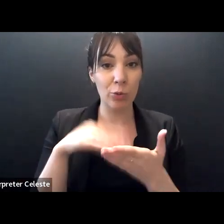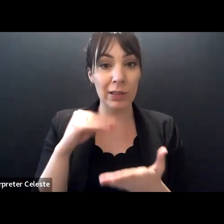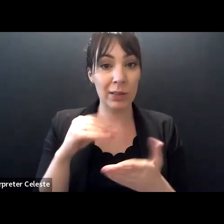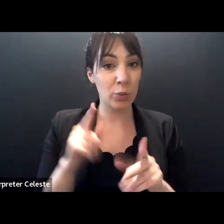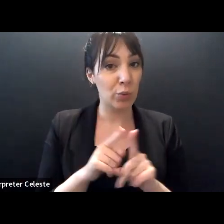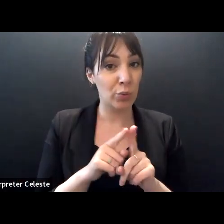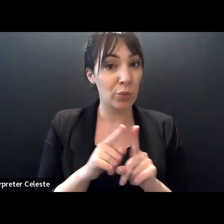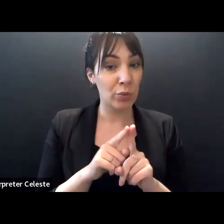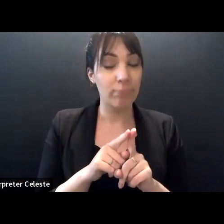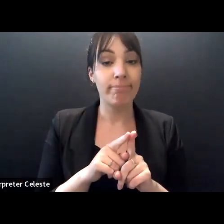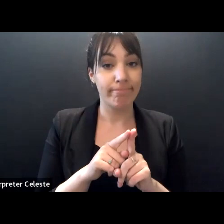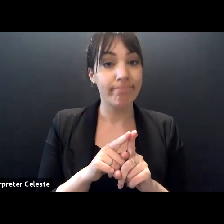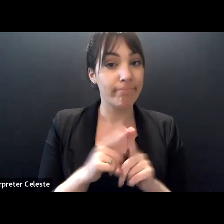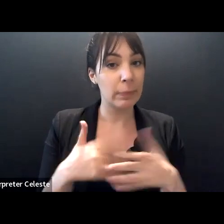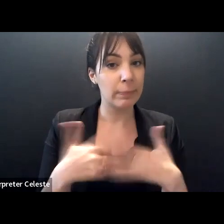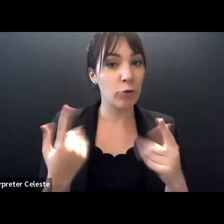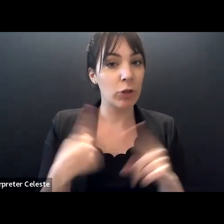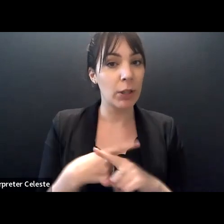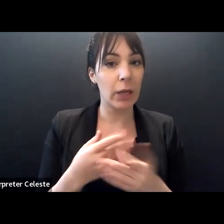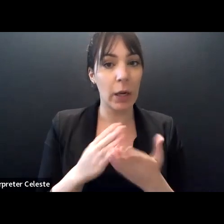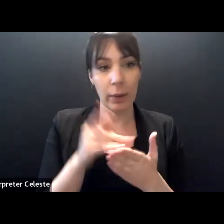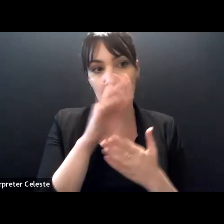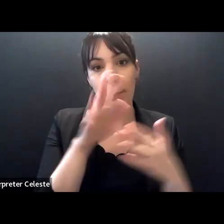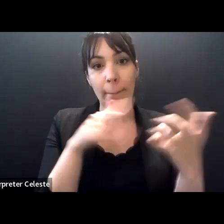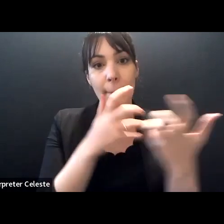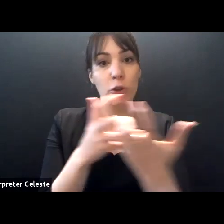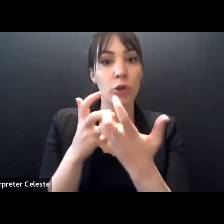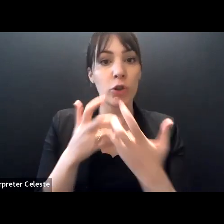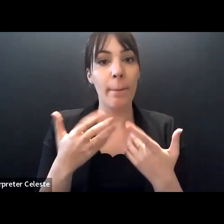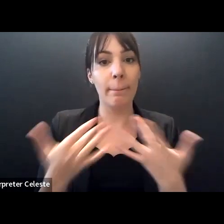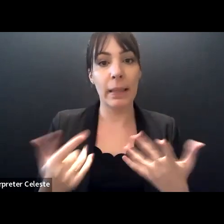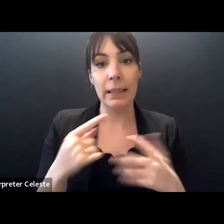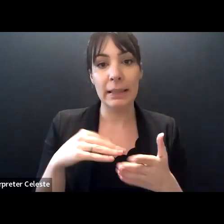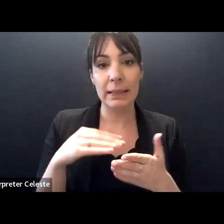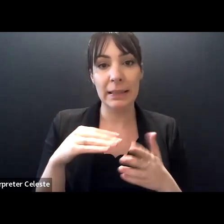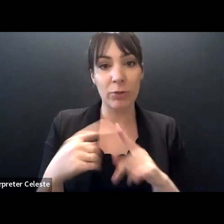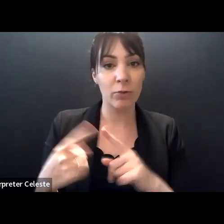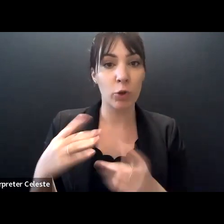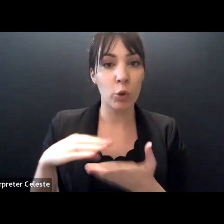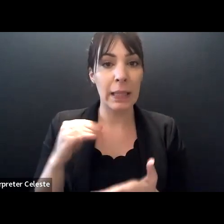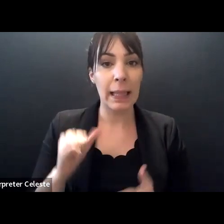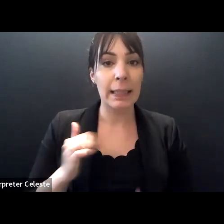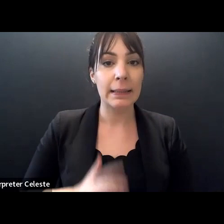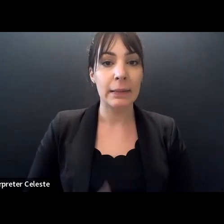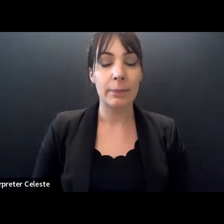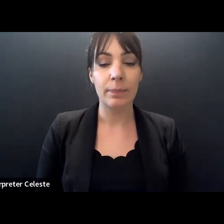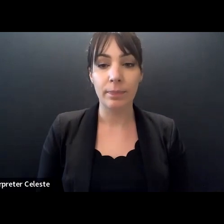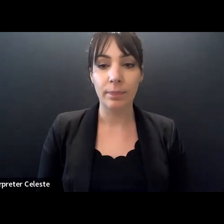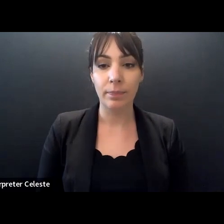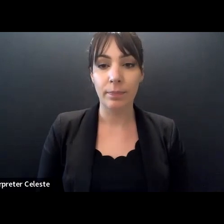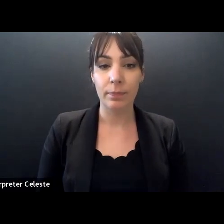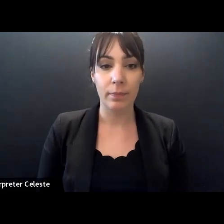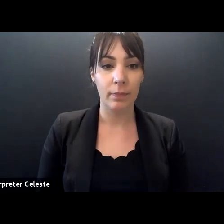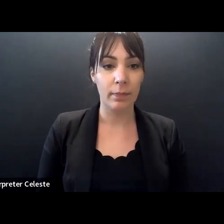really changed the game on how we service their needs as well. So it's a really important point. Tracy, I might give the last word to you. on this